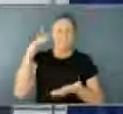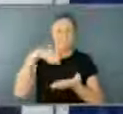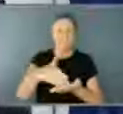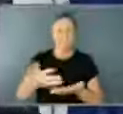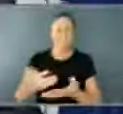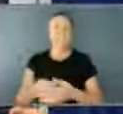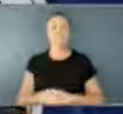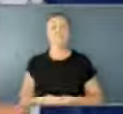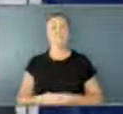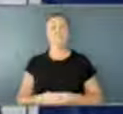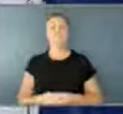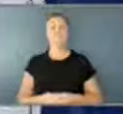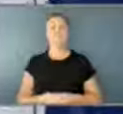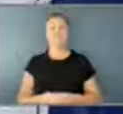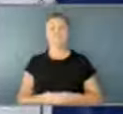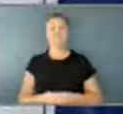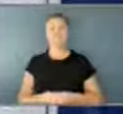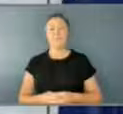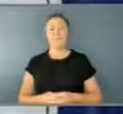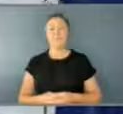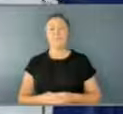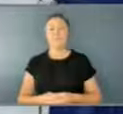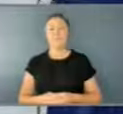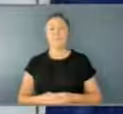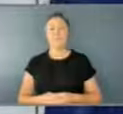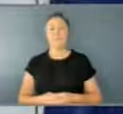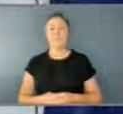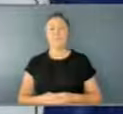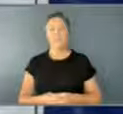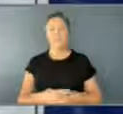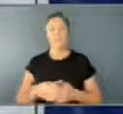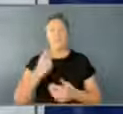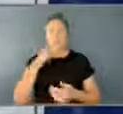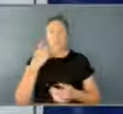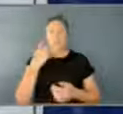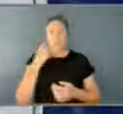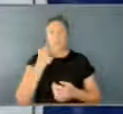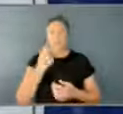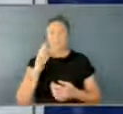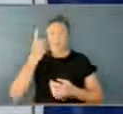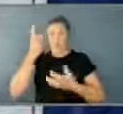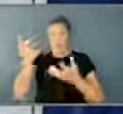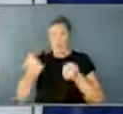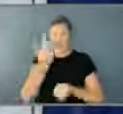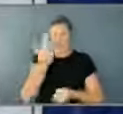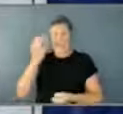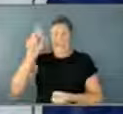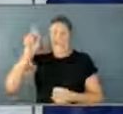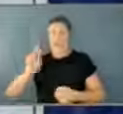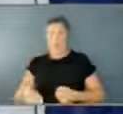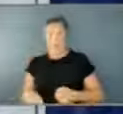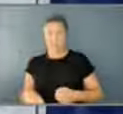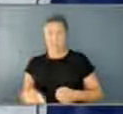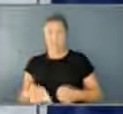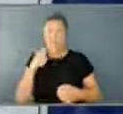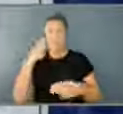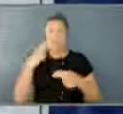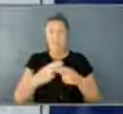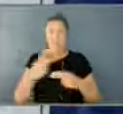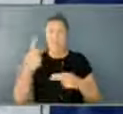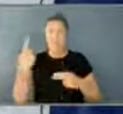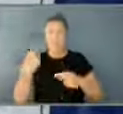80,000, that's for the early weeks, and we'll receive additional advice from the company. I spoke to them today.